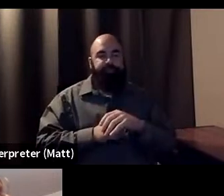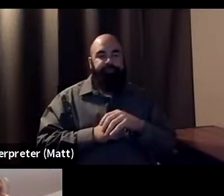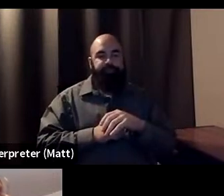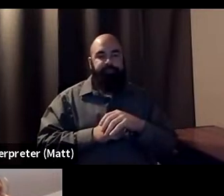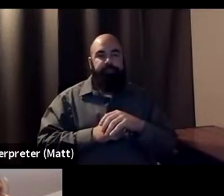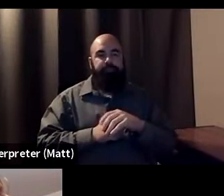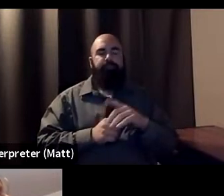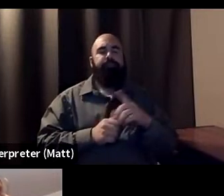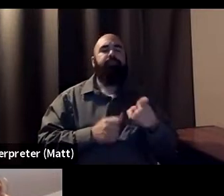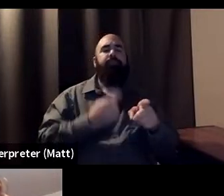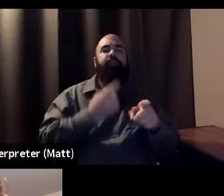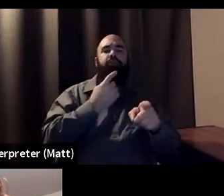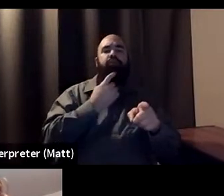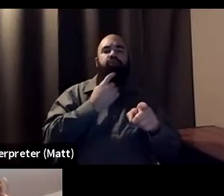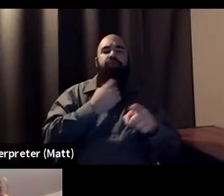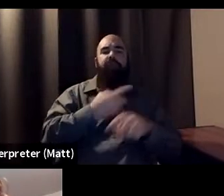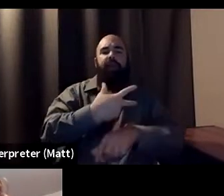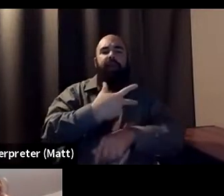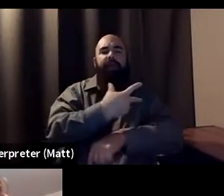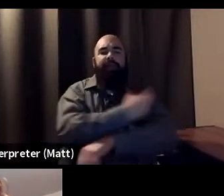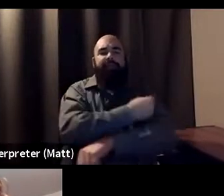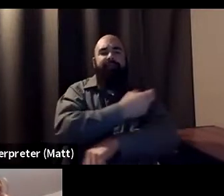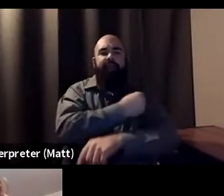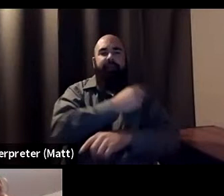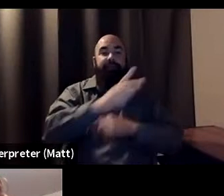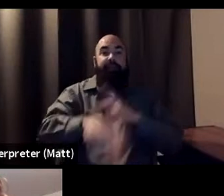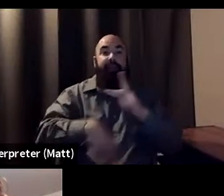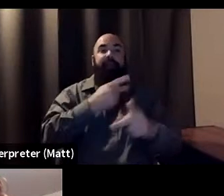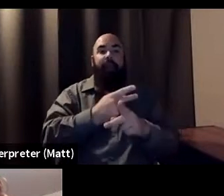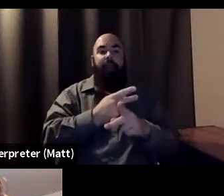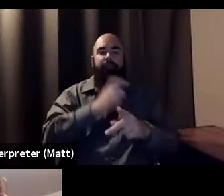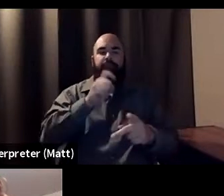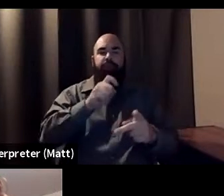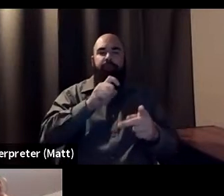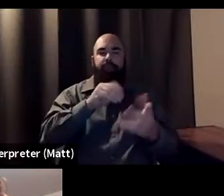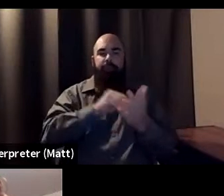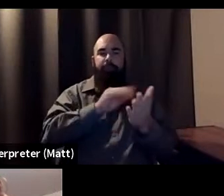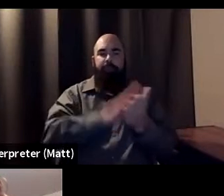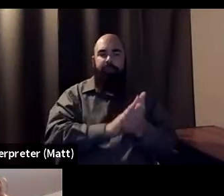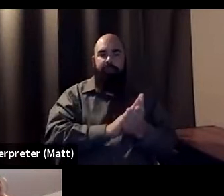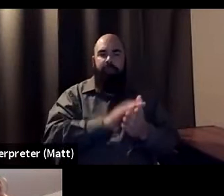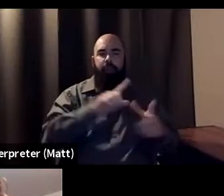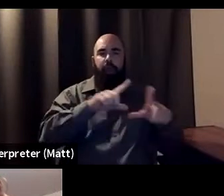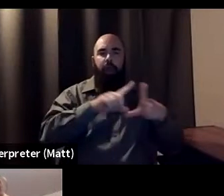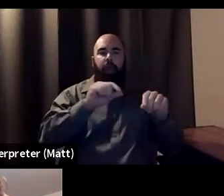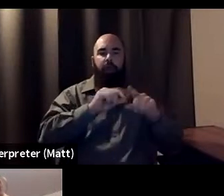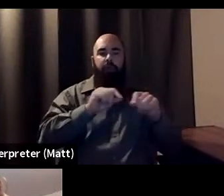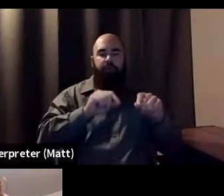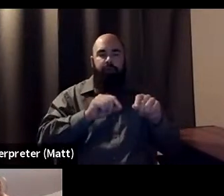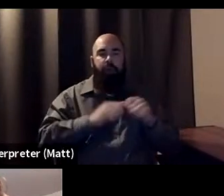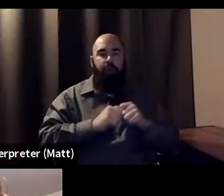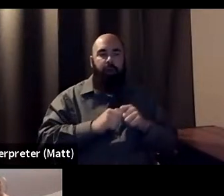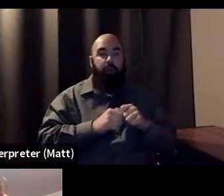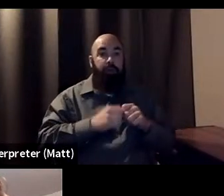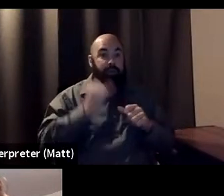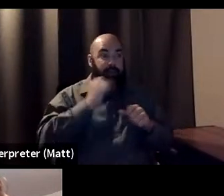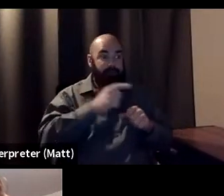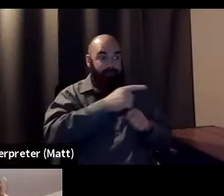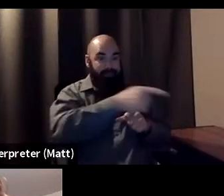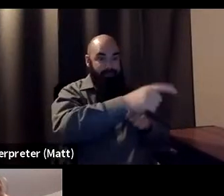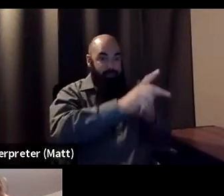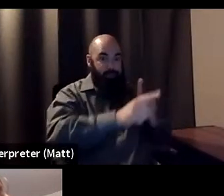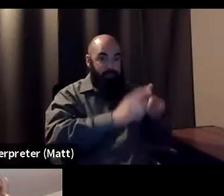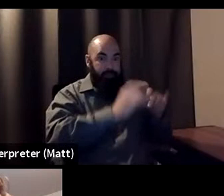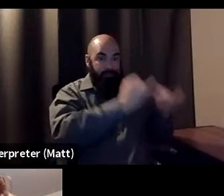You mentioned that the vaccine type is written on there. Do residents have a choice of which vaccine they receive? You mentioned